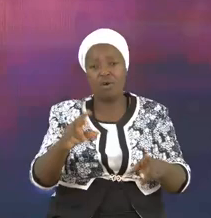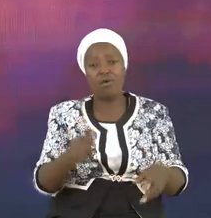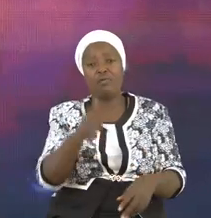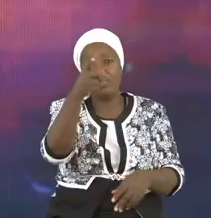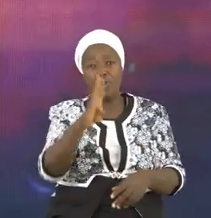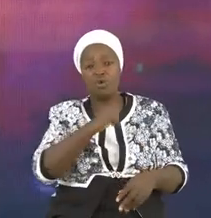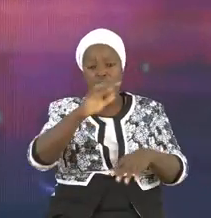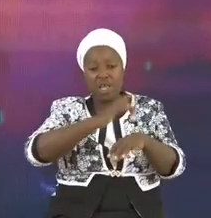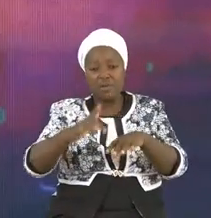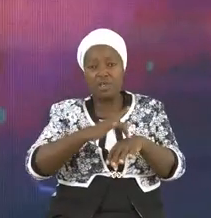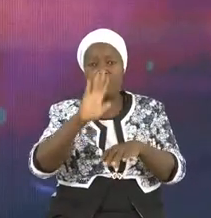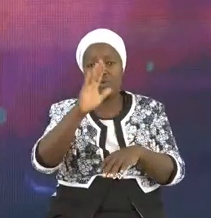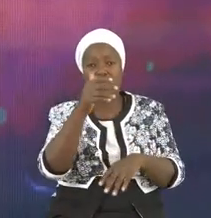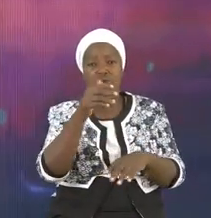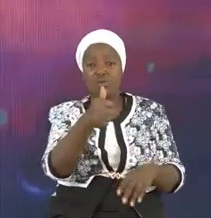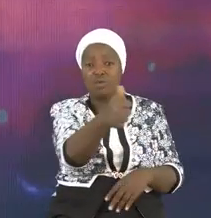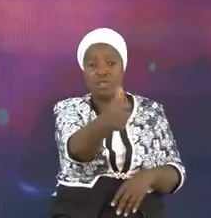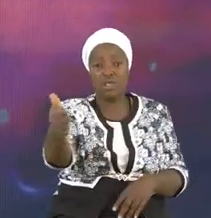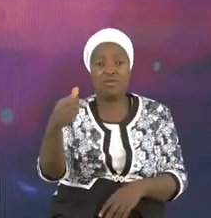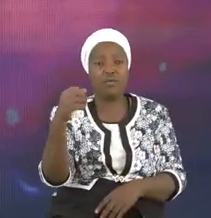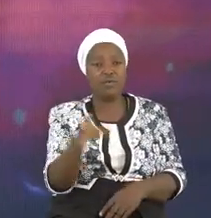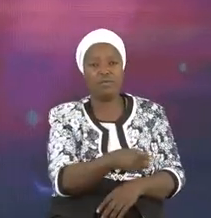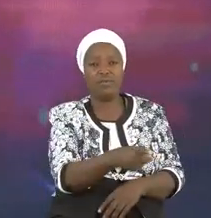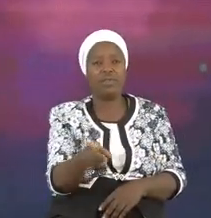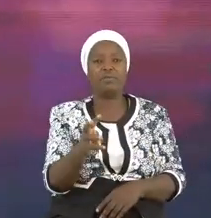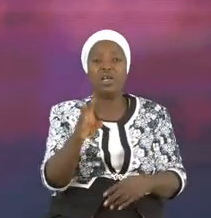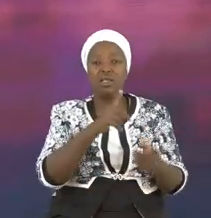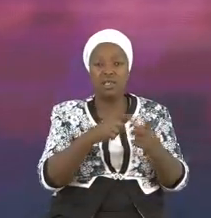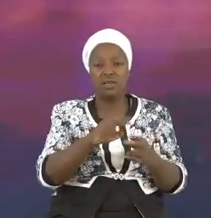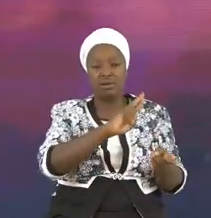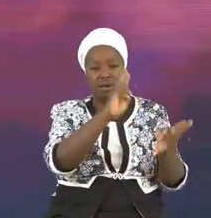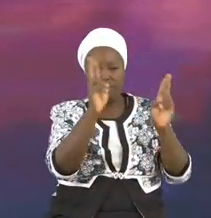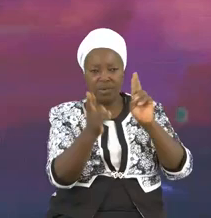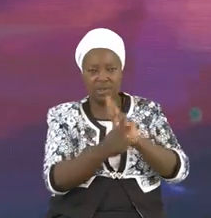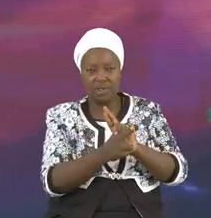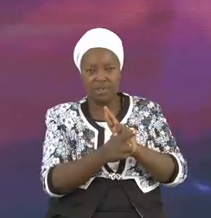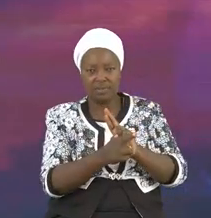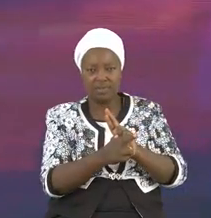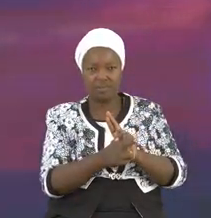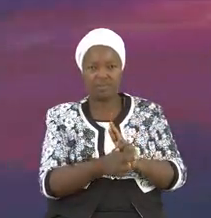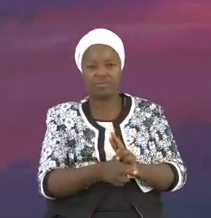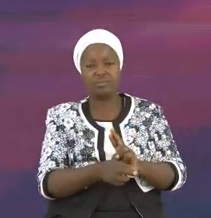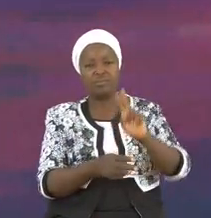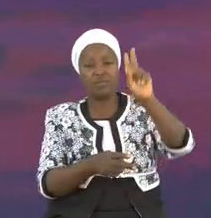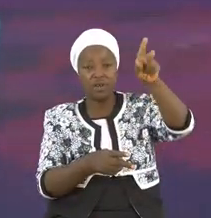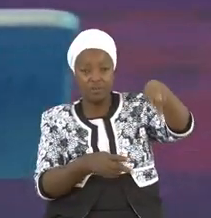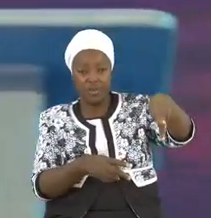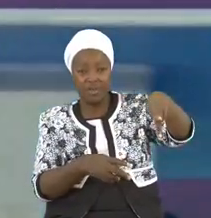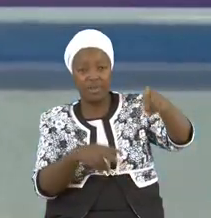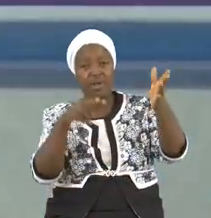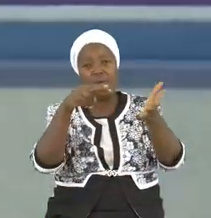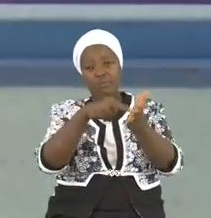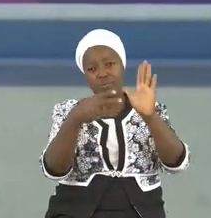yourself of them. Repent, P, means that you pray and